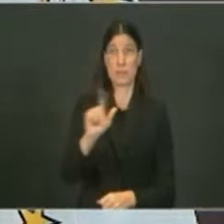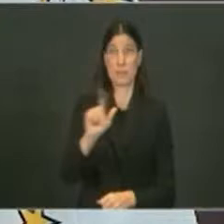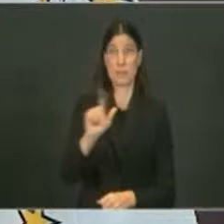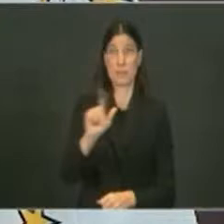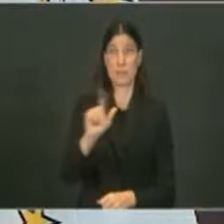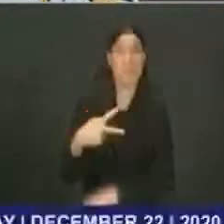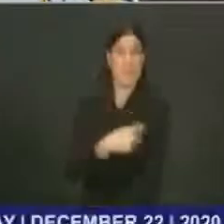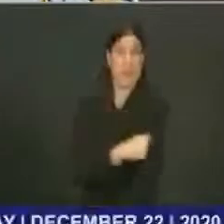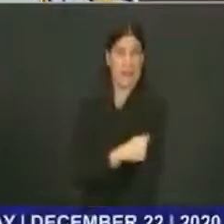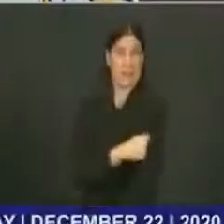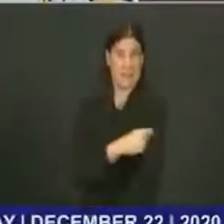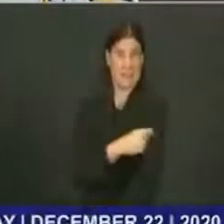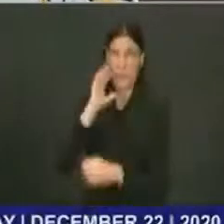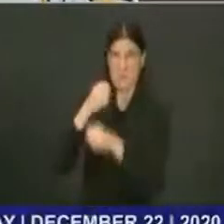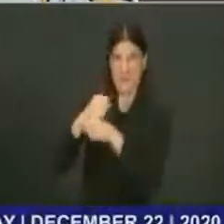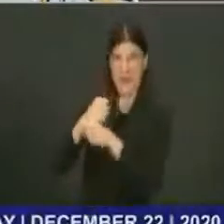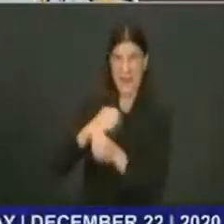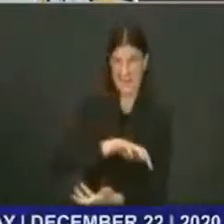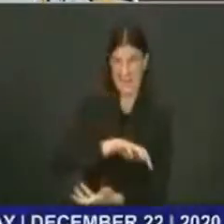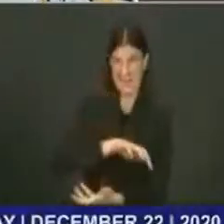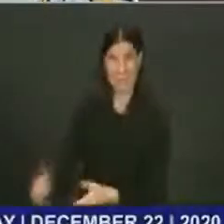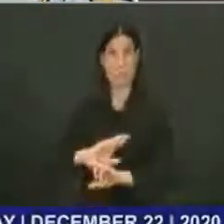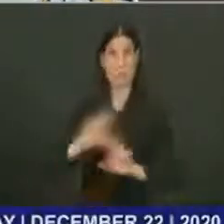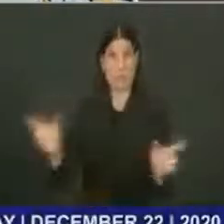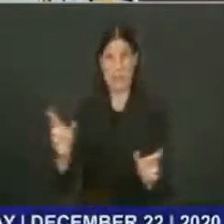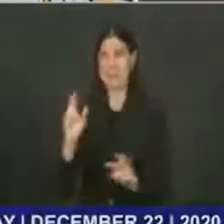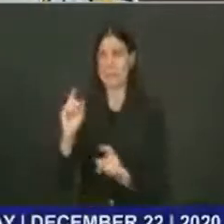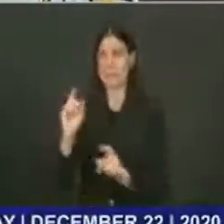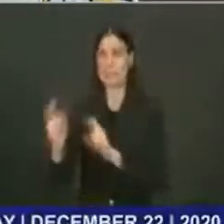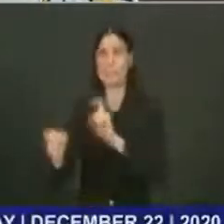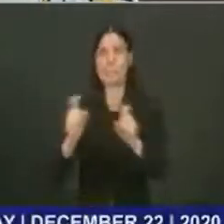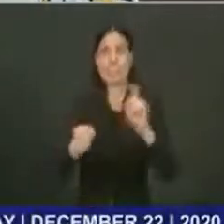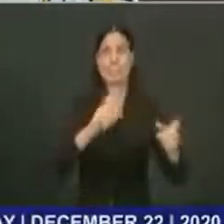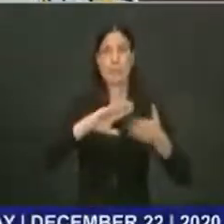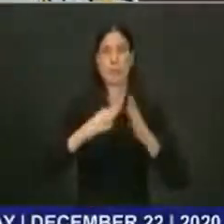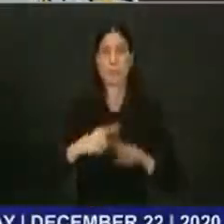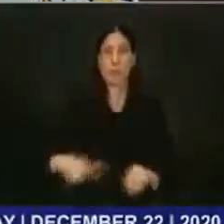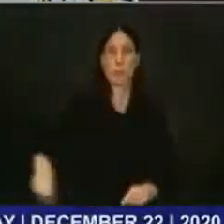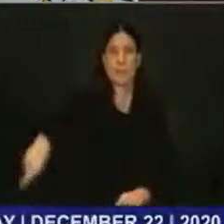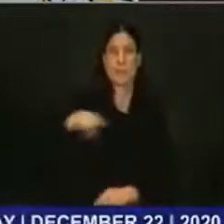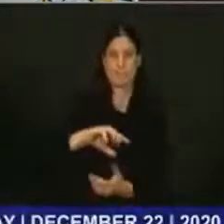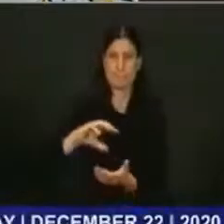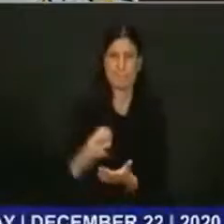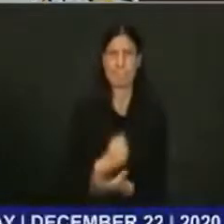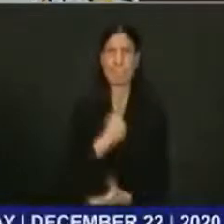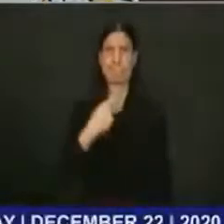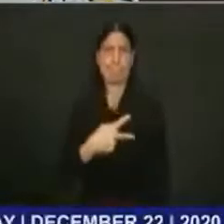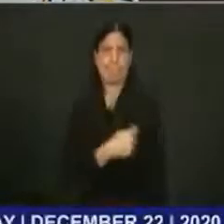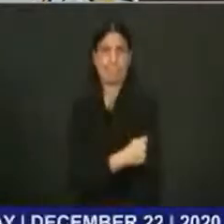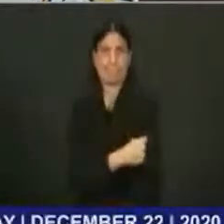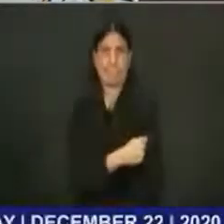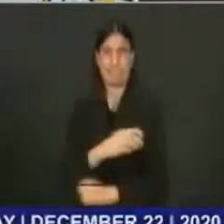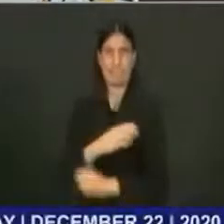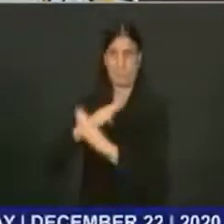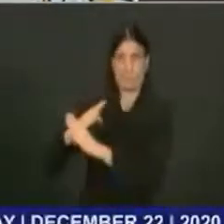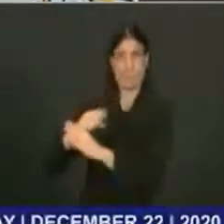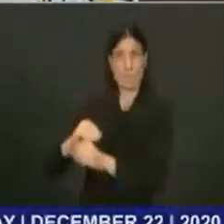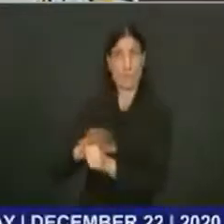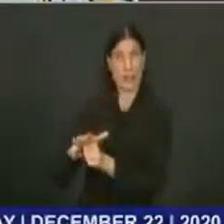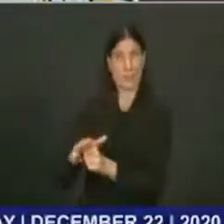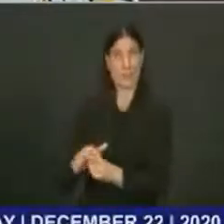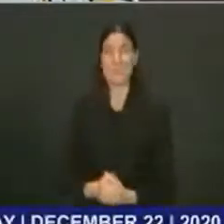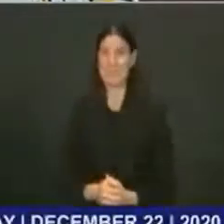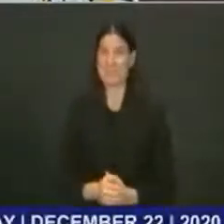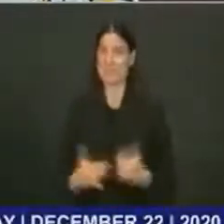to really start to crank up the manufacturing in January and in February and in March. So we're on our way now. This is the beginning of the end.